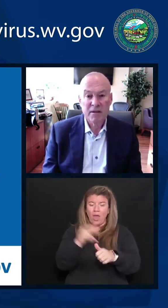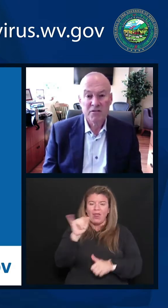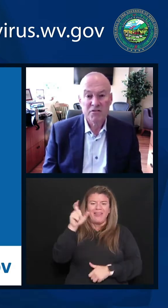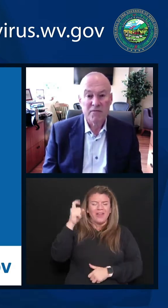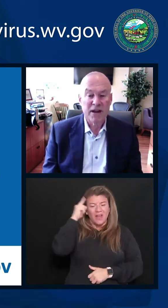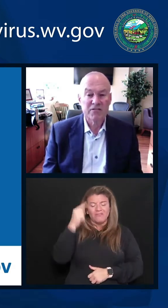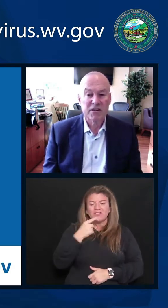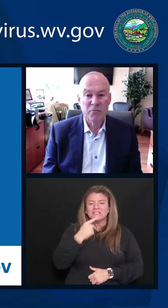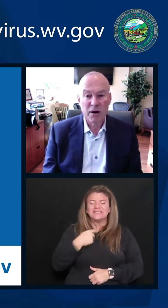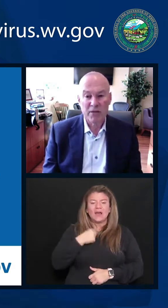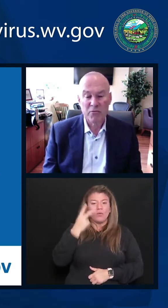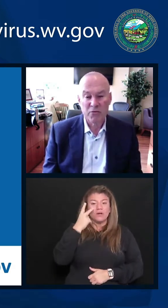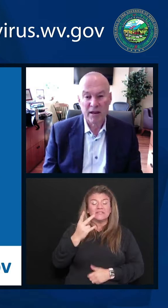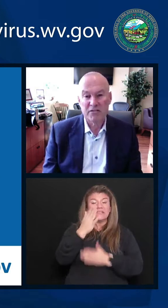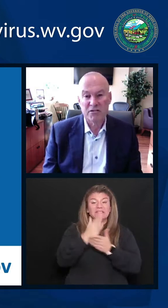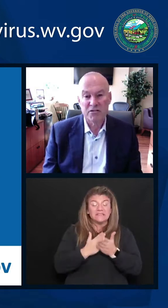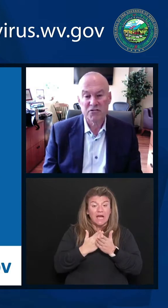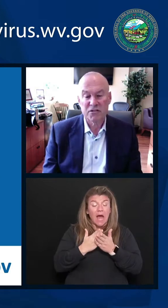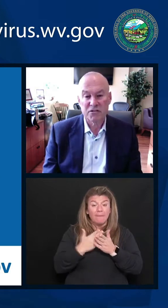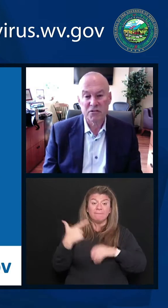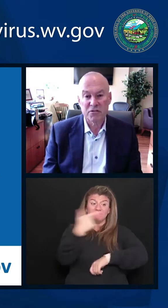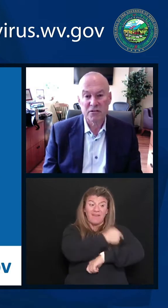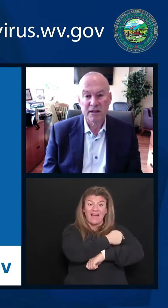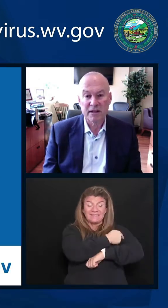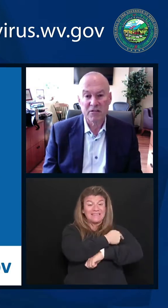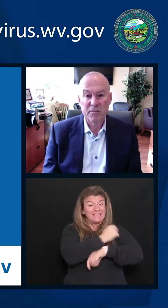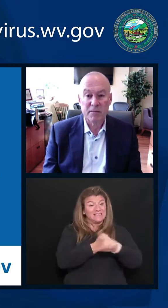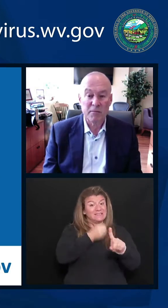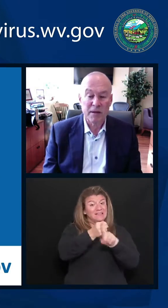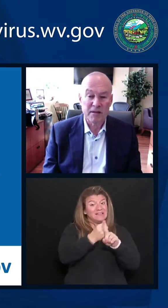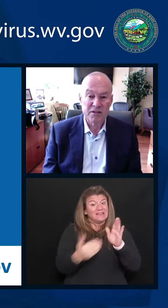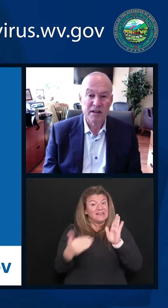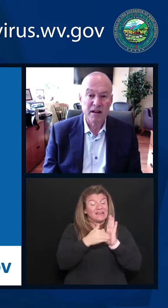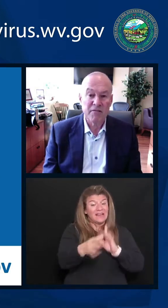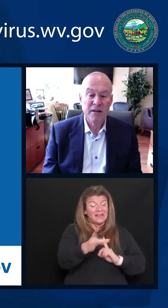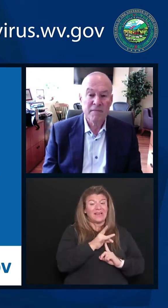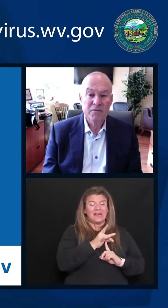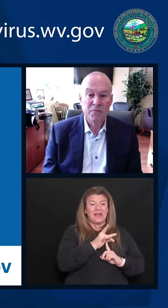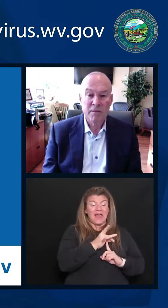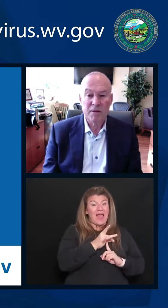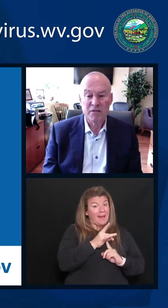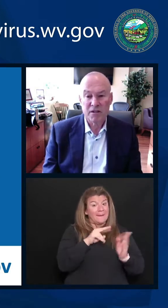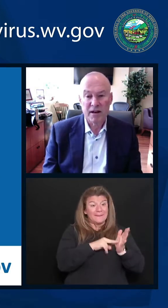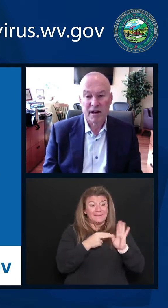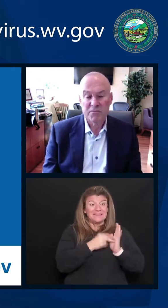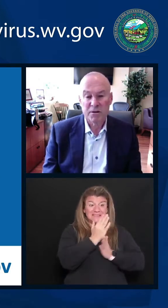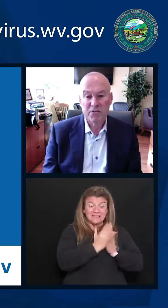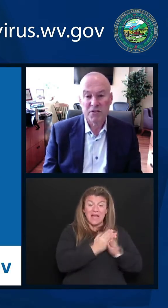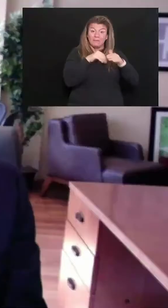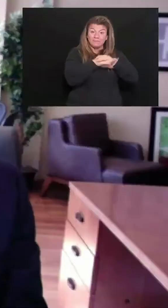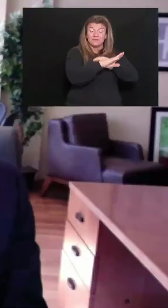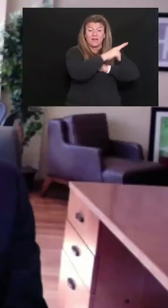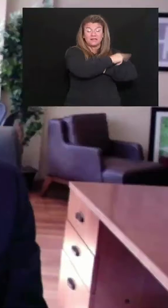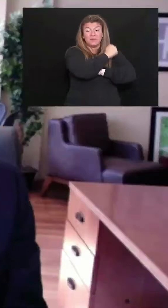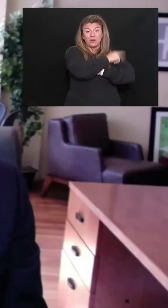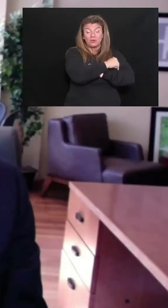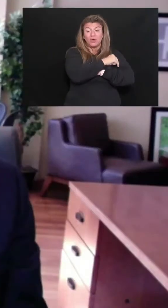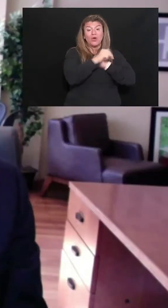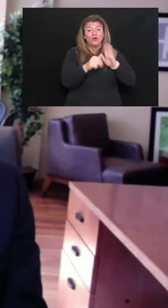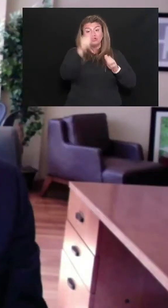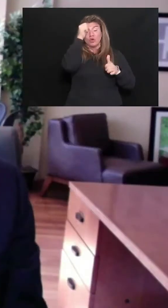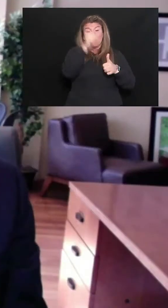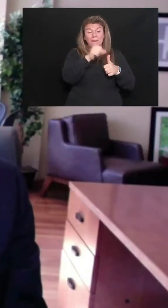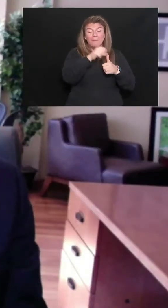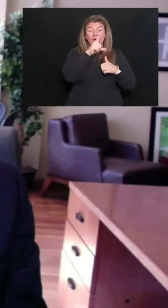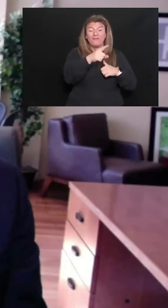seeing some vaccine breakthrough cases that are leading to people being sick enough to be admitted to the hospitals. And remember,